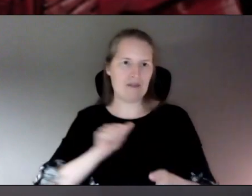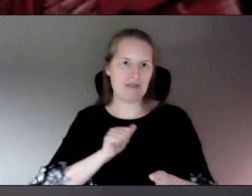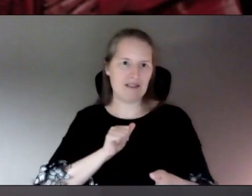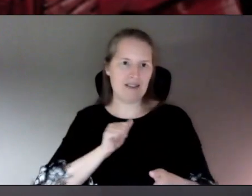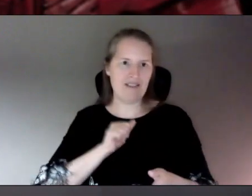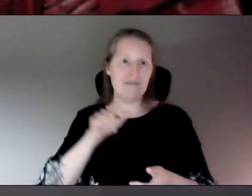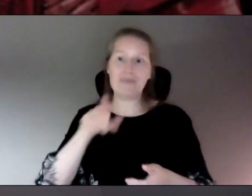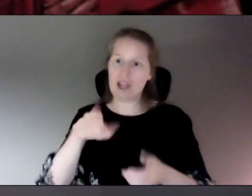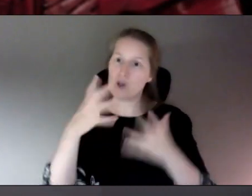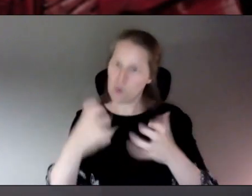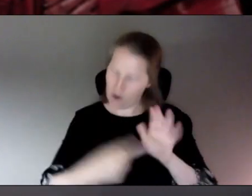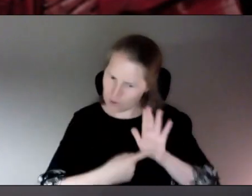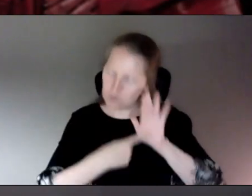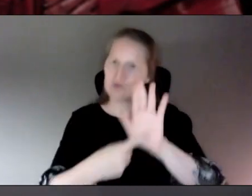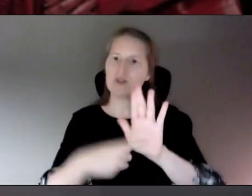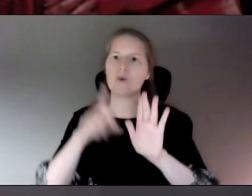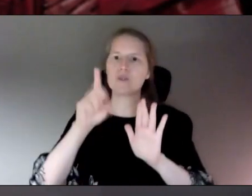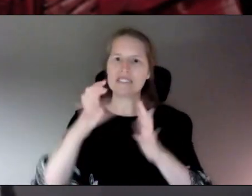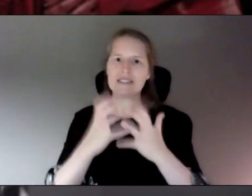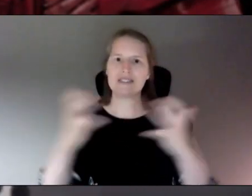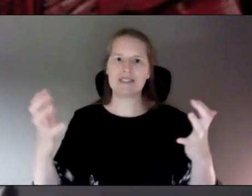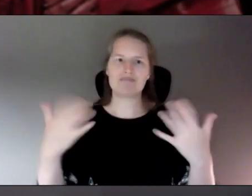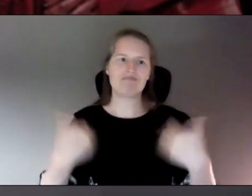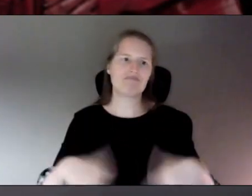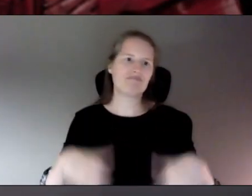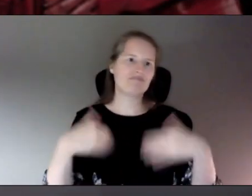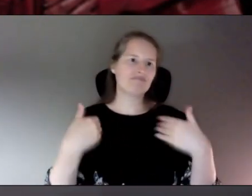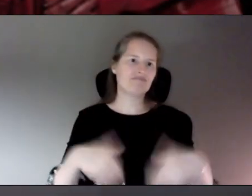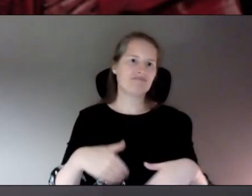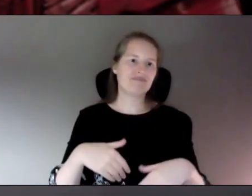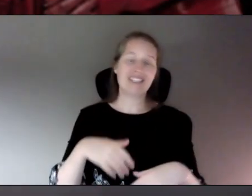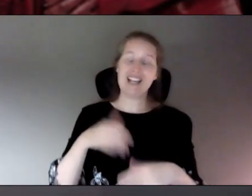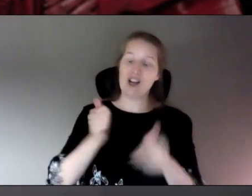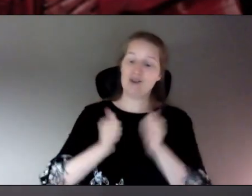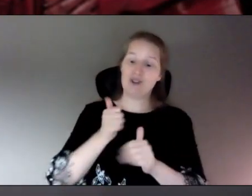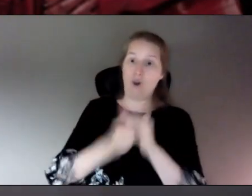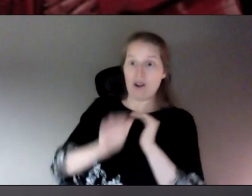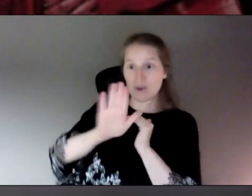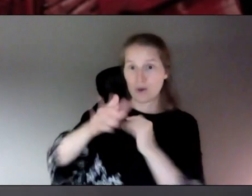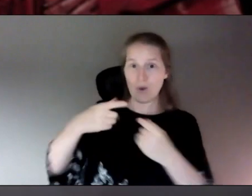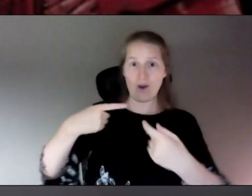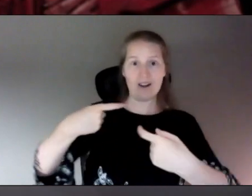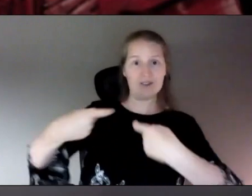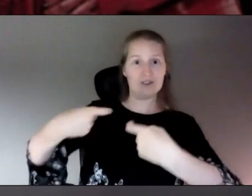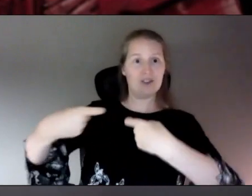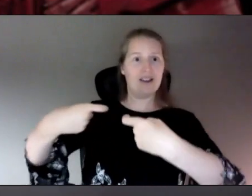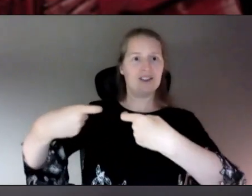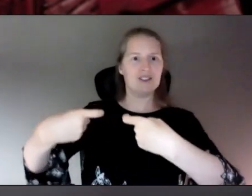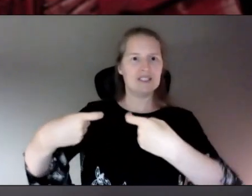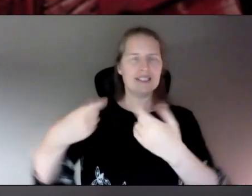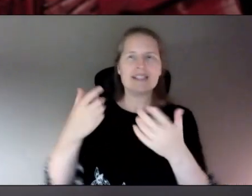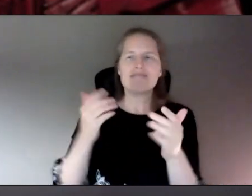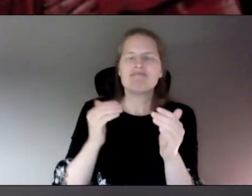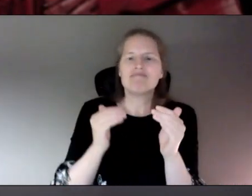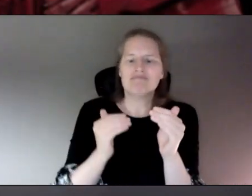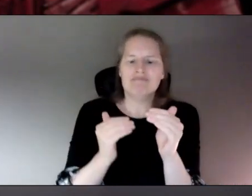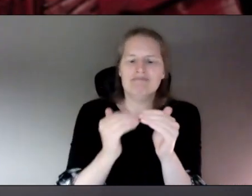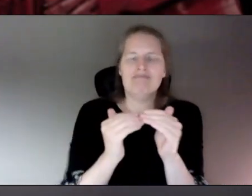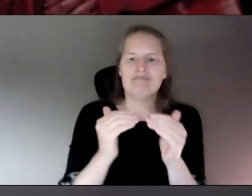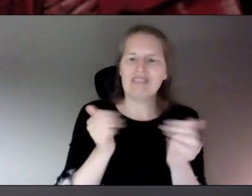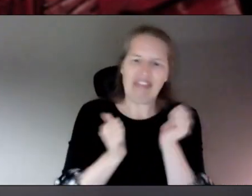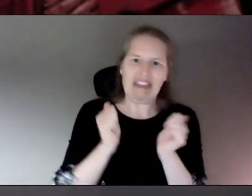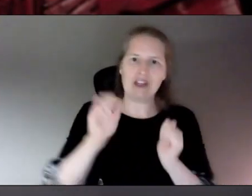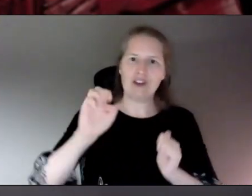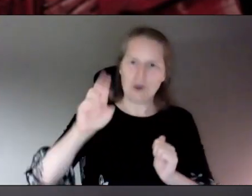to know it too. Being in a show under your direction is quite possibly the closest to theater euphoria one will ever